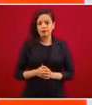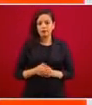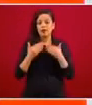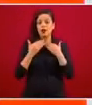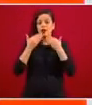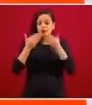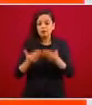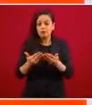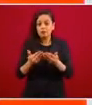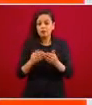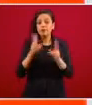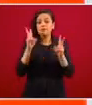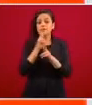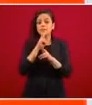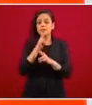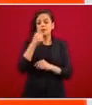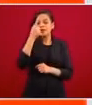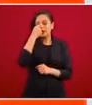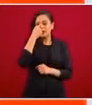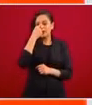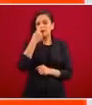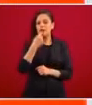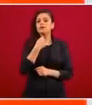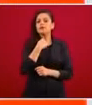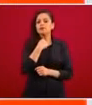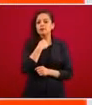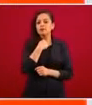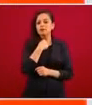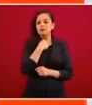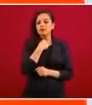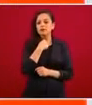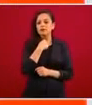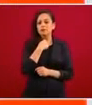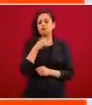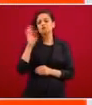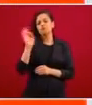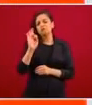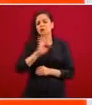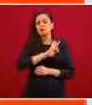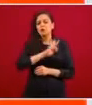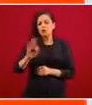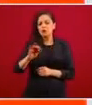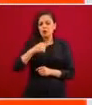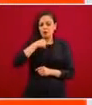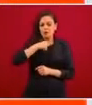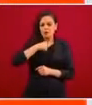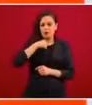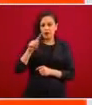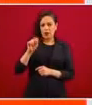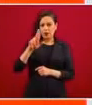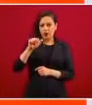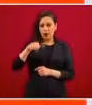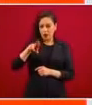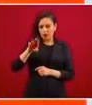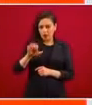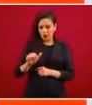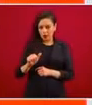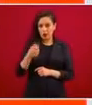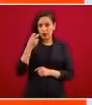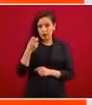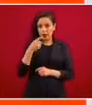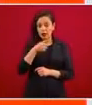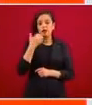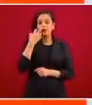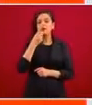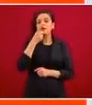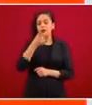COVID, you have the superior part of your respiratory tract that becomes inflamed or irritated. And this